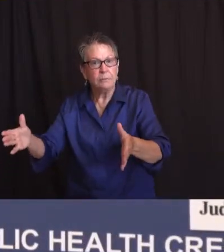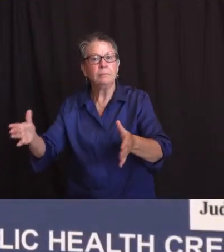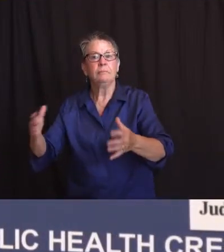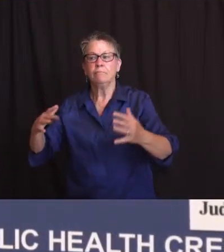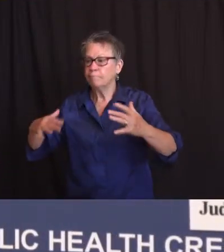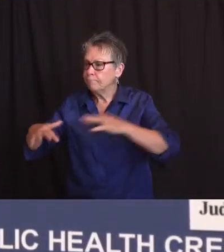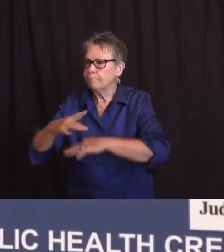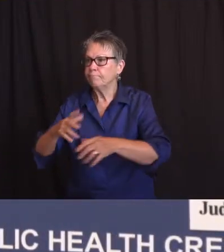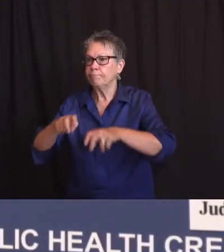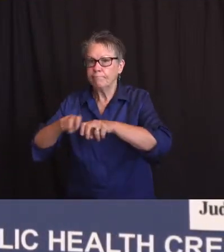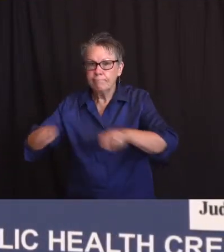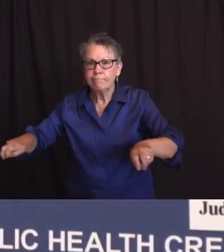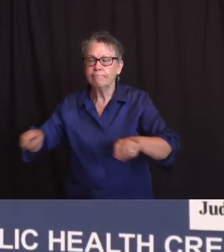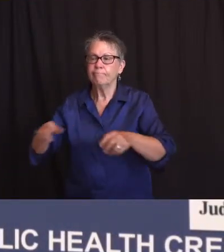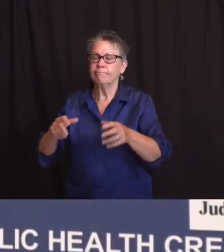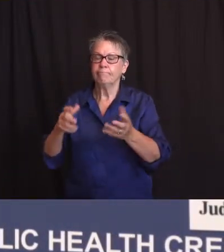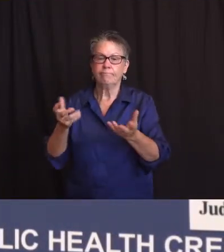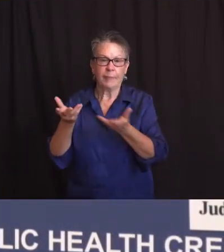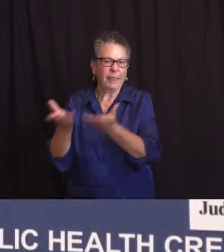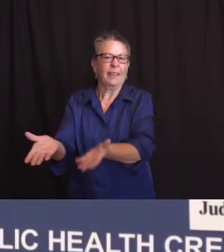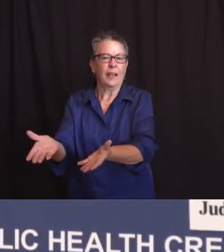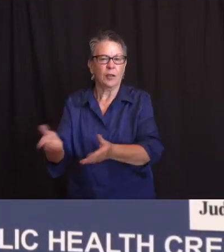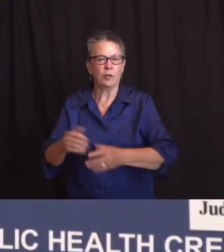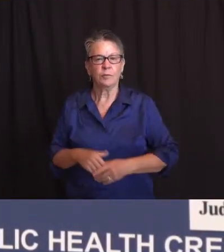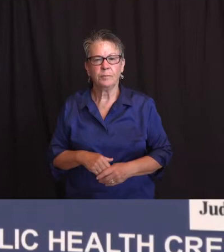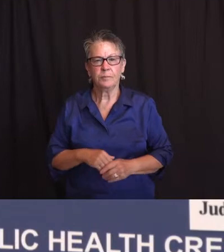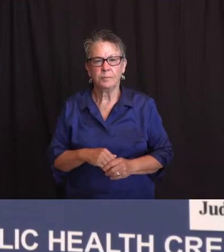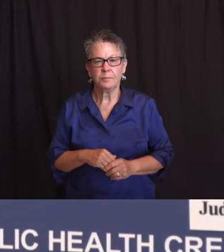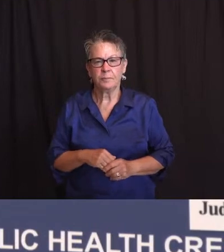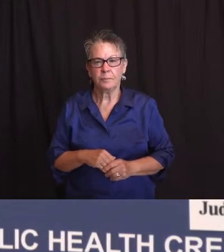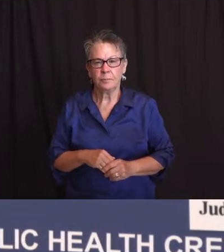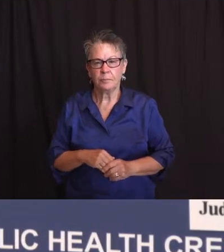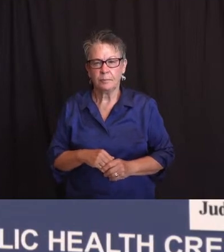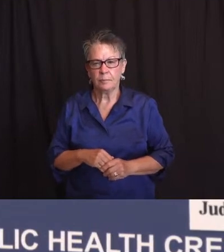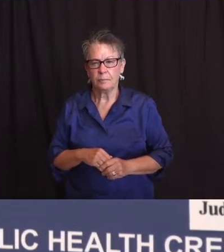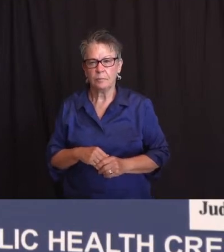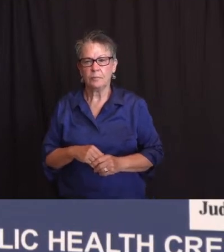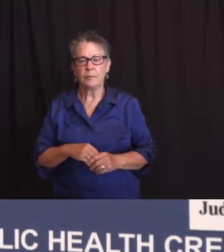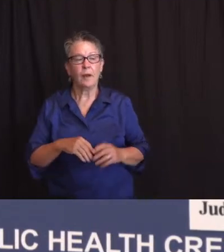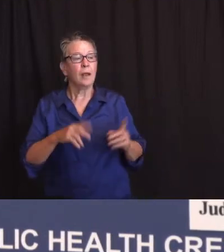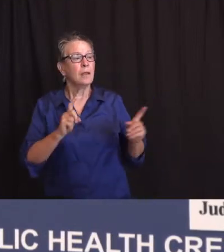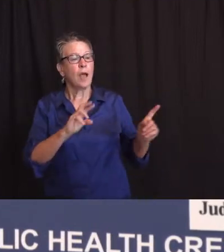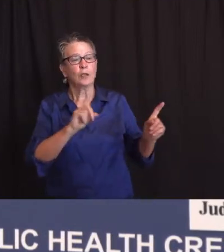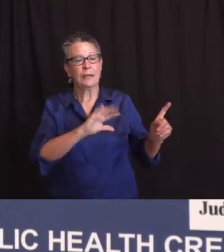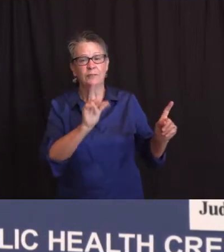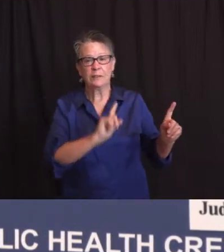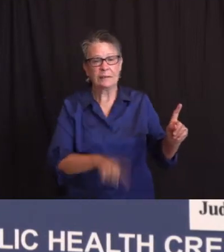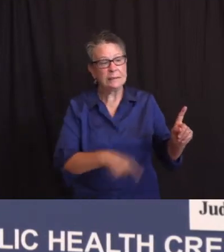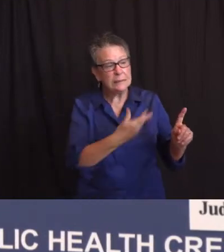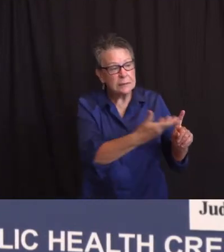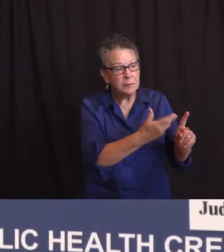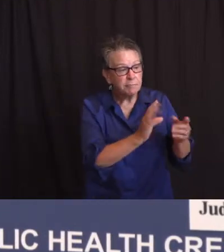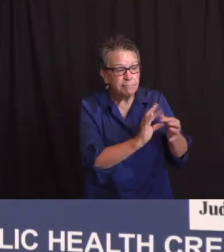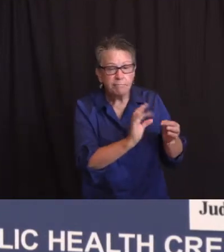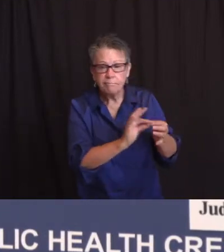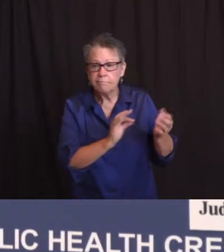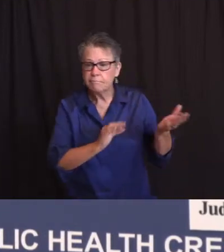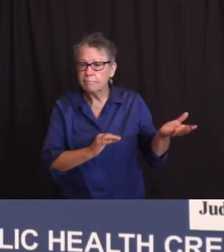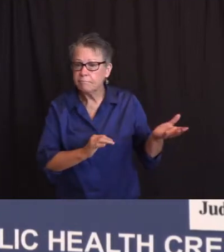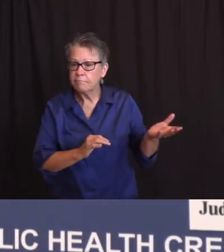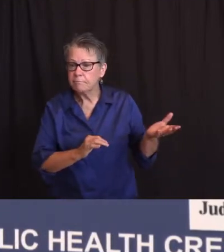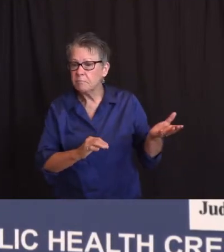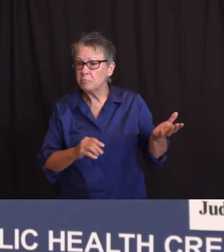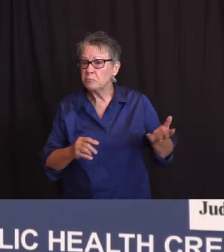Let me start by talking somewhat about what you've been talking about here as far as, okay, I'm vaccinated. If I'm vaccinated,